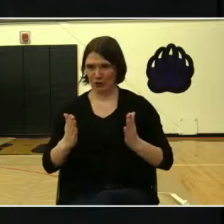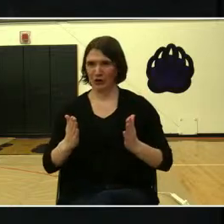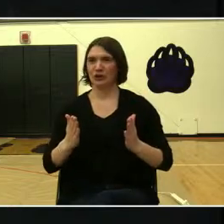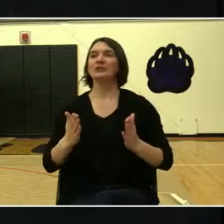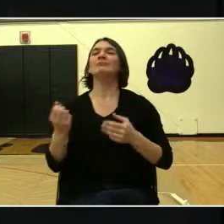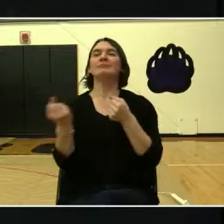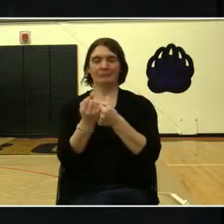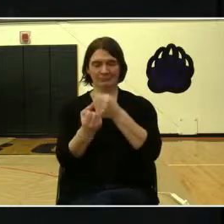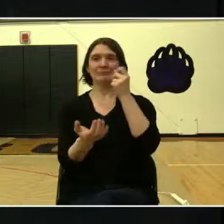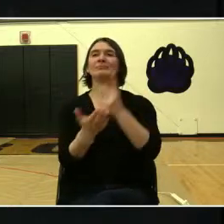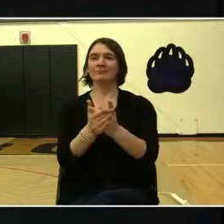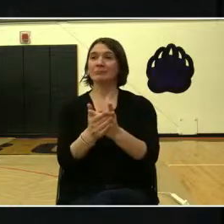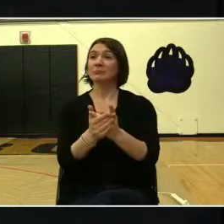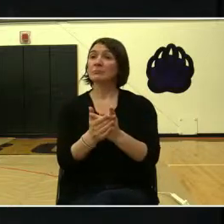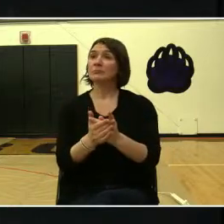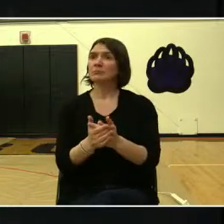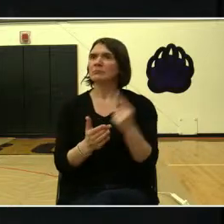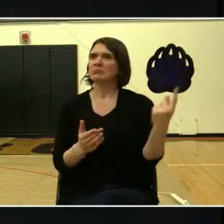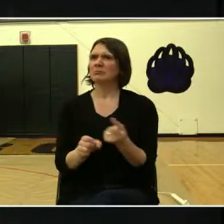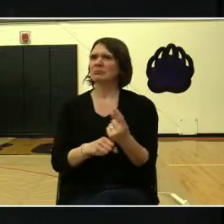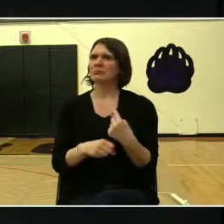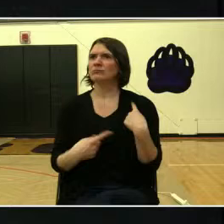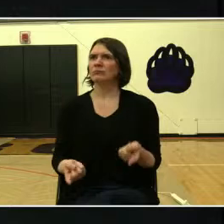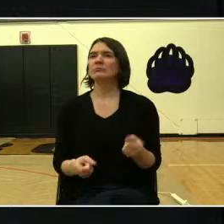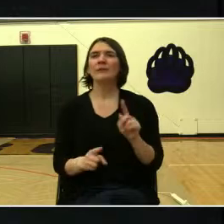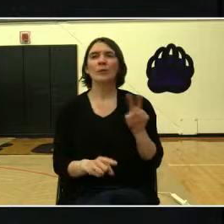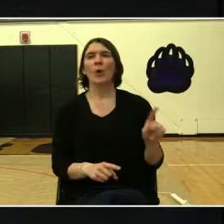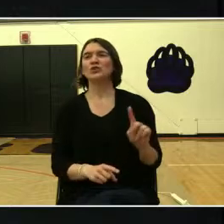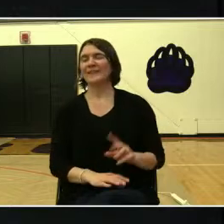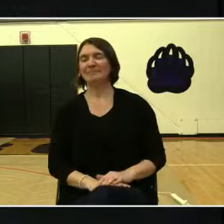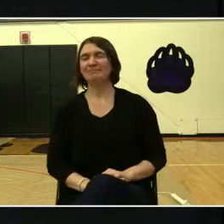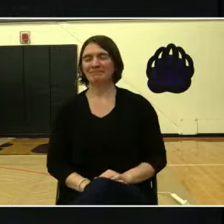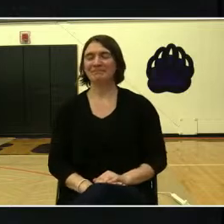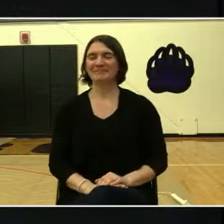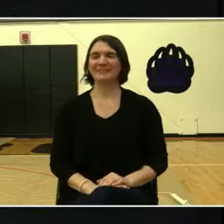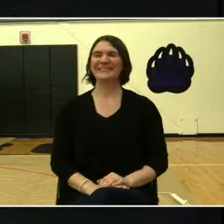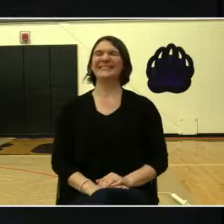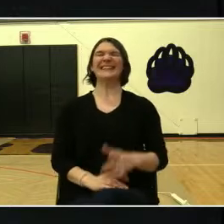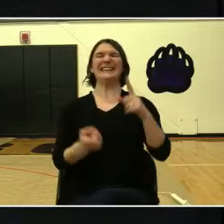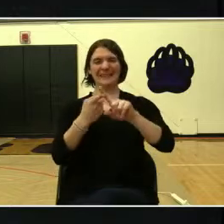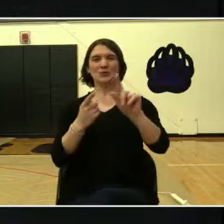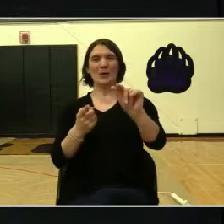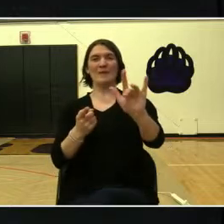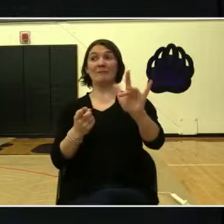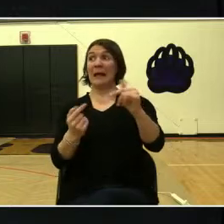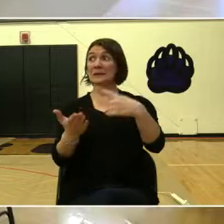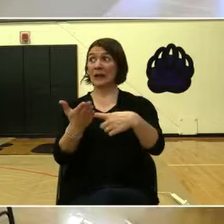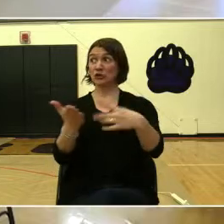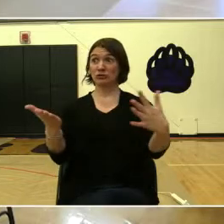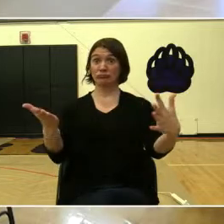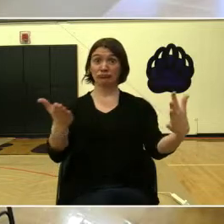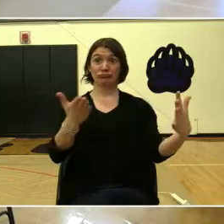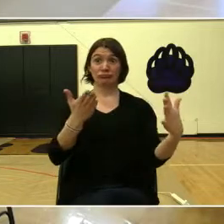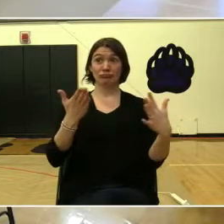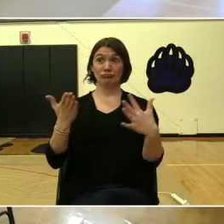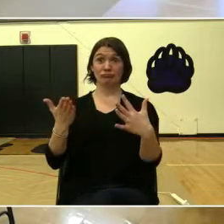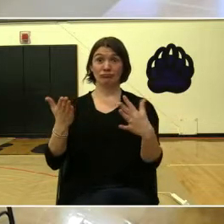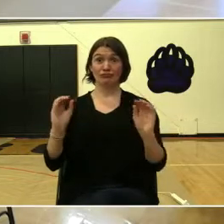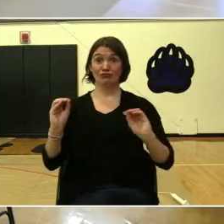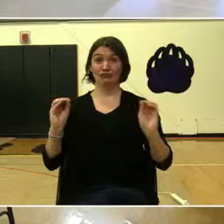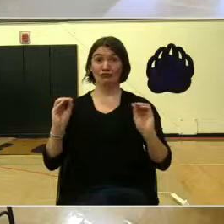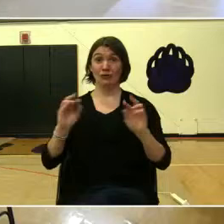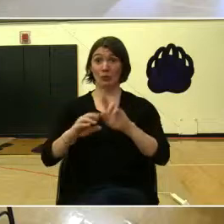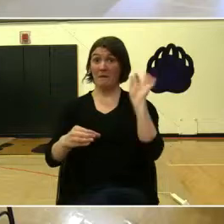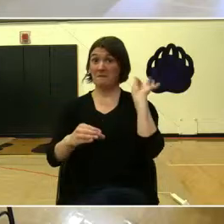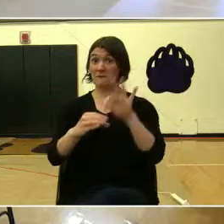confirmed for term of one year here until the 2025 representative town meeting is there any discussion